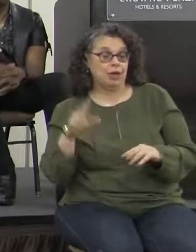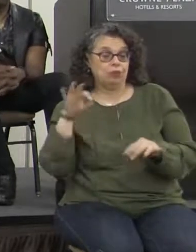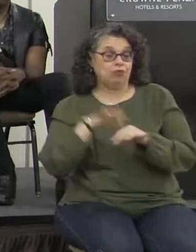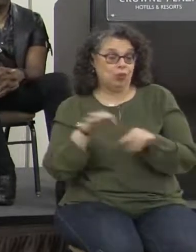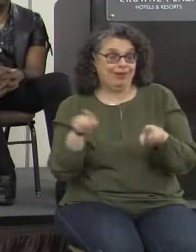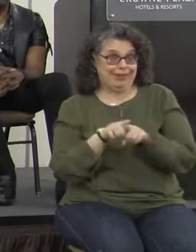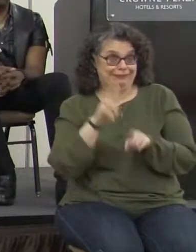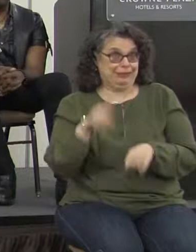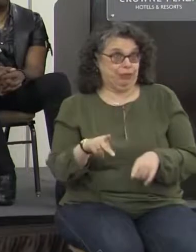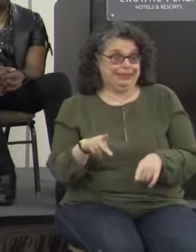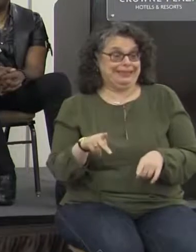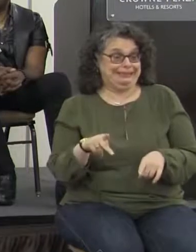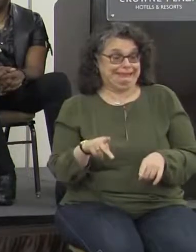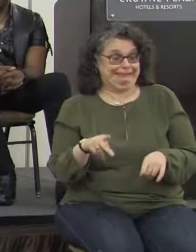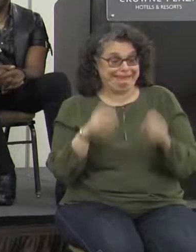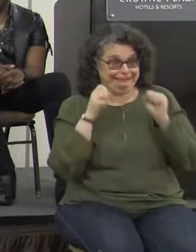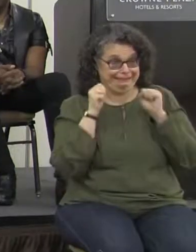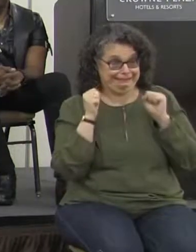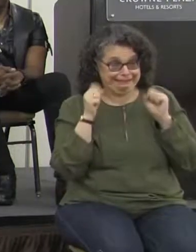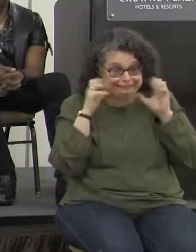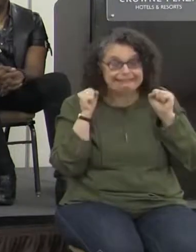president.